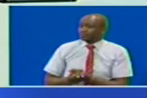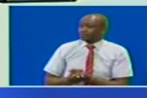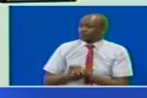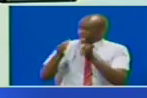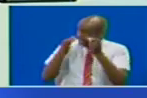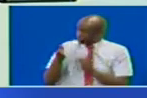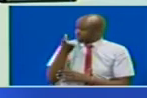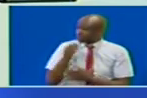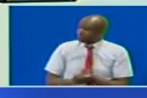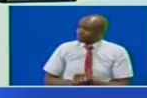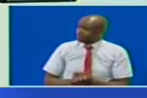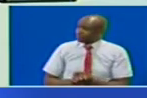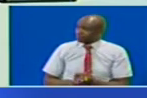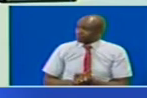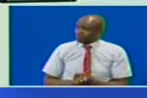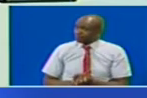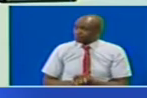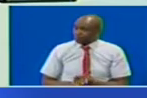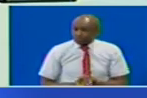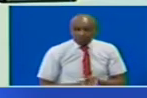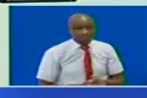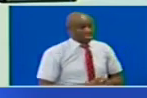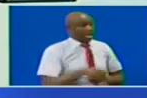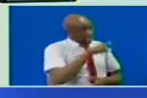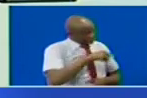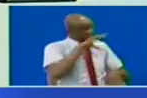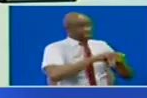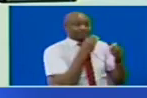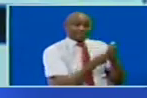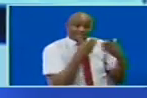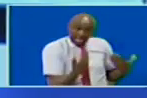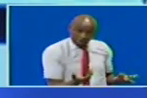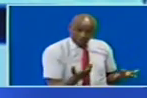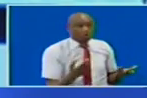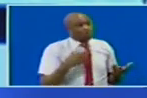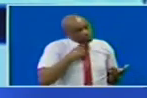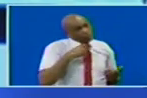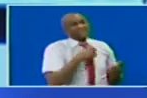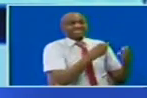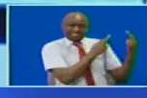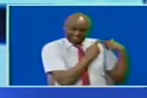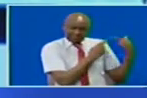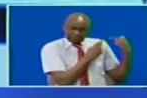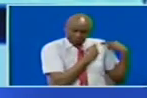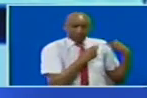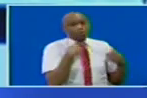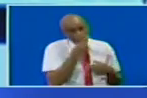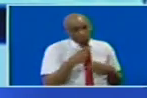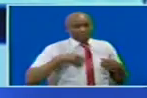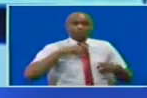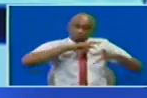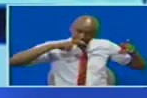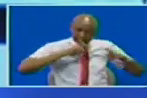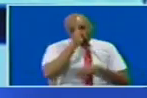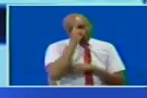the, you know, public coffers? Well, for us to get back this money, we rely heavily on the investigative agencies of this